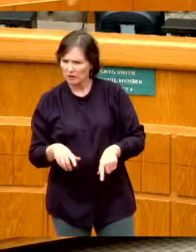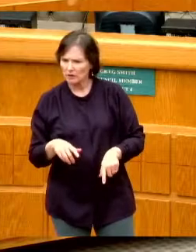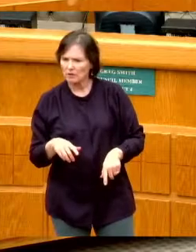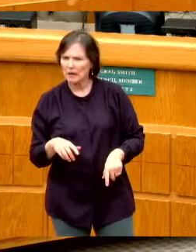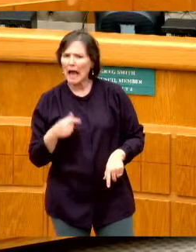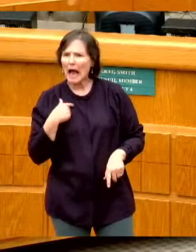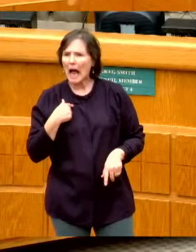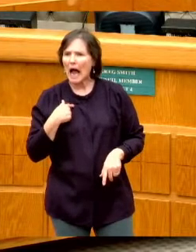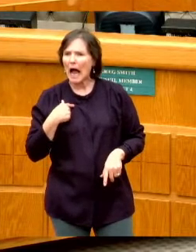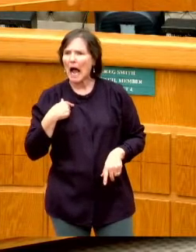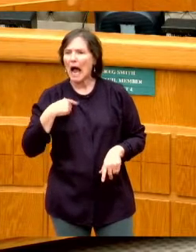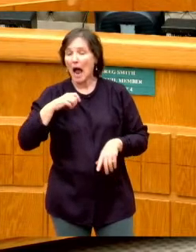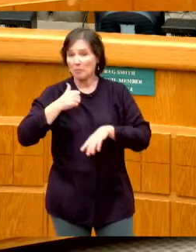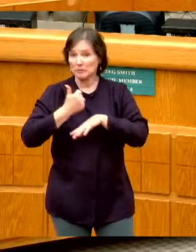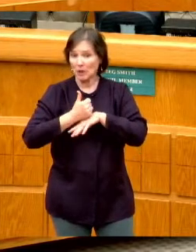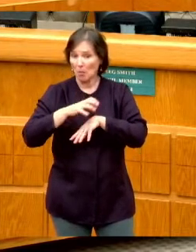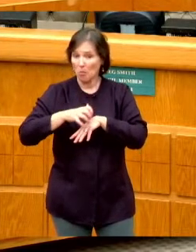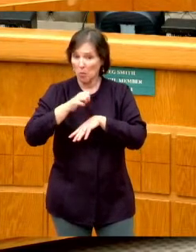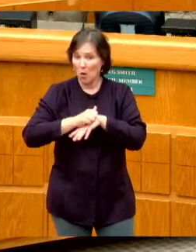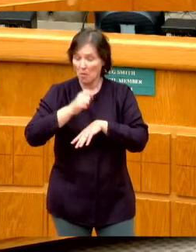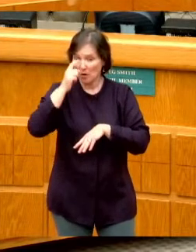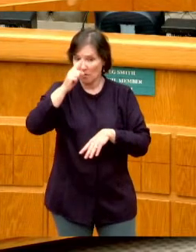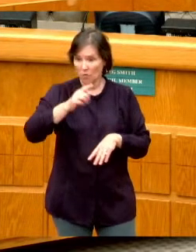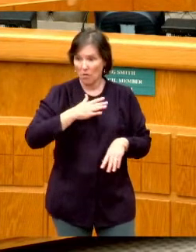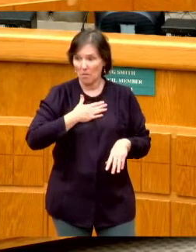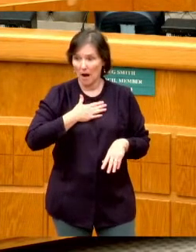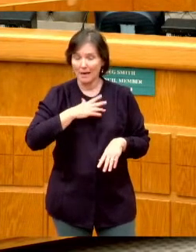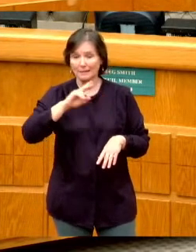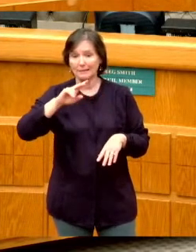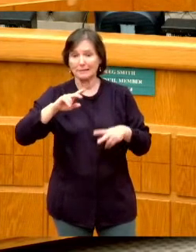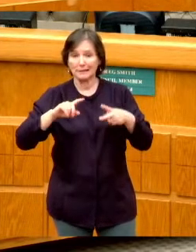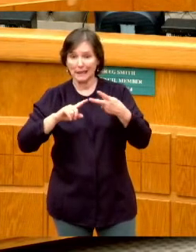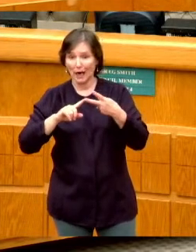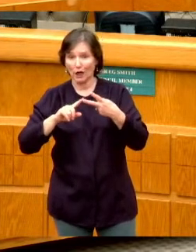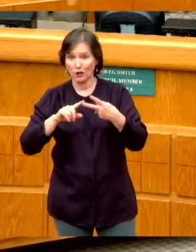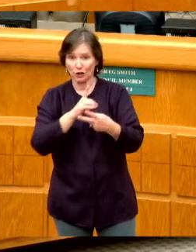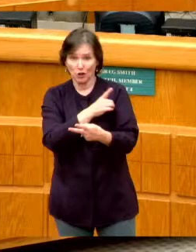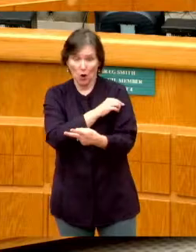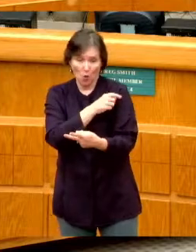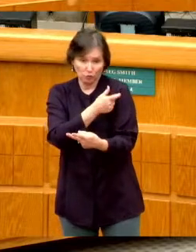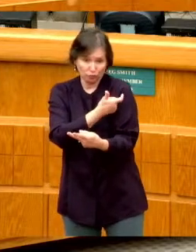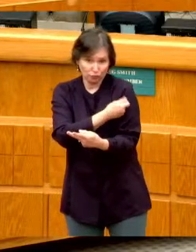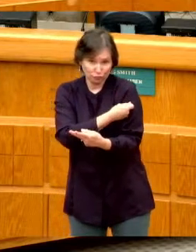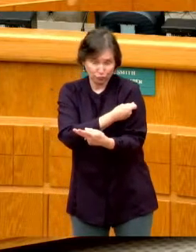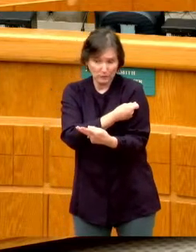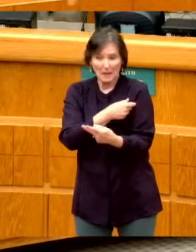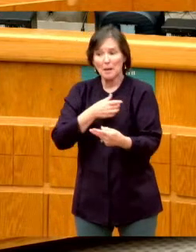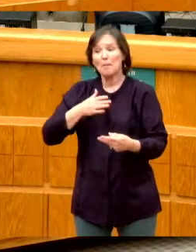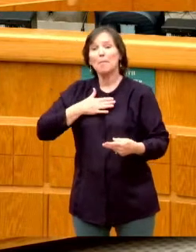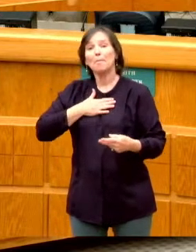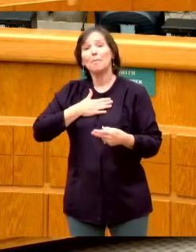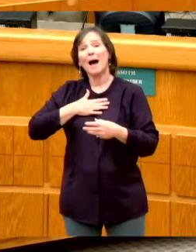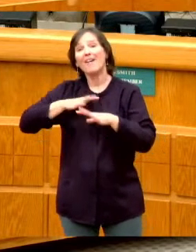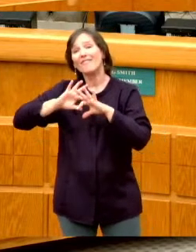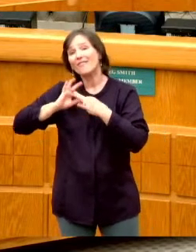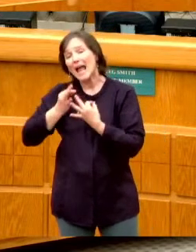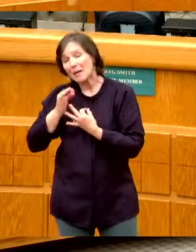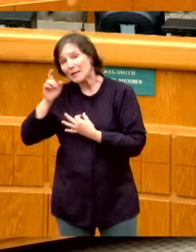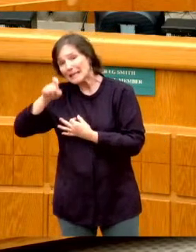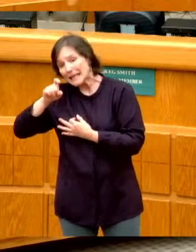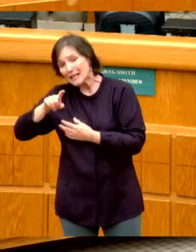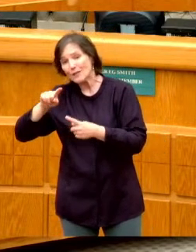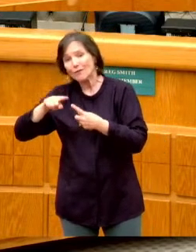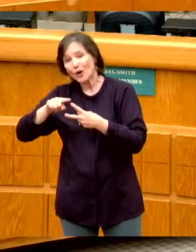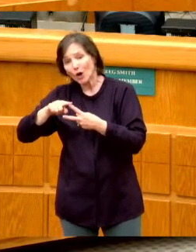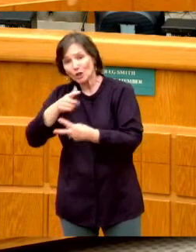take him or her with me so that they can be vaccinated during the second dose drive-through? The short answer is